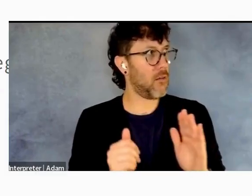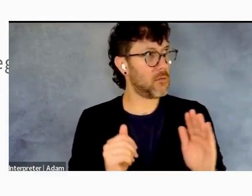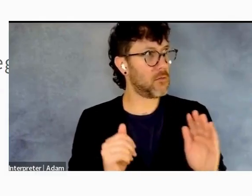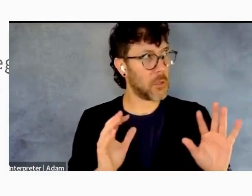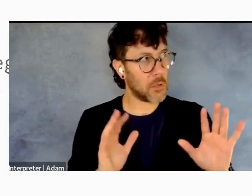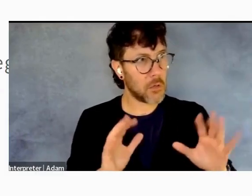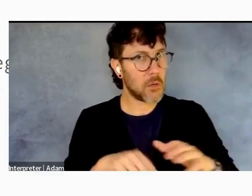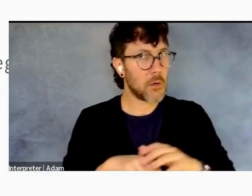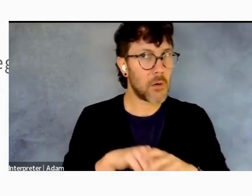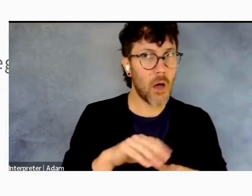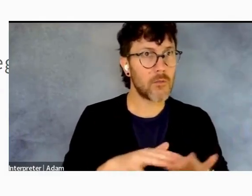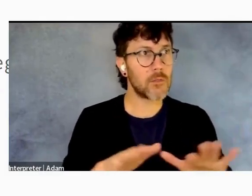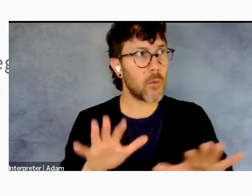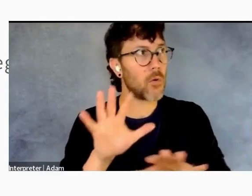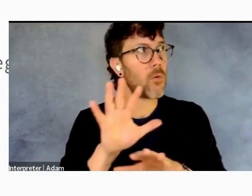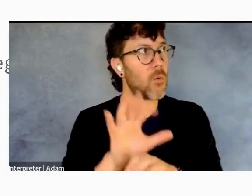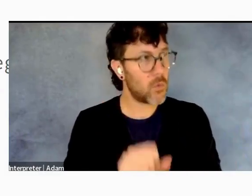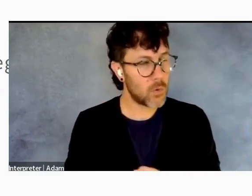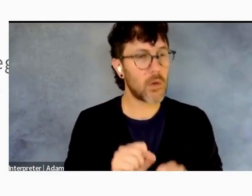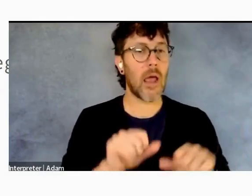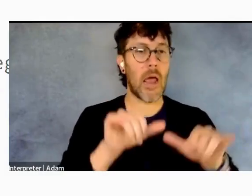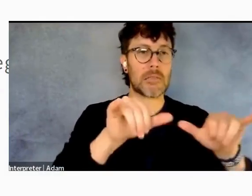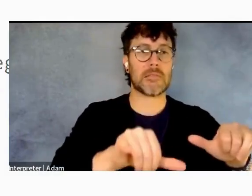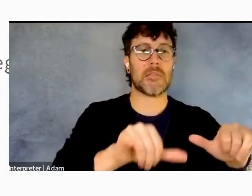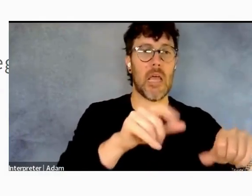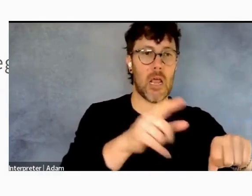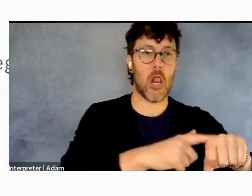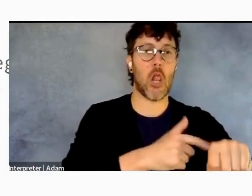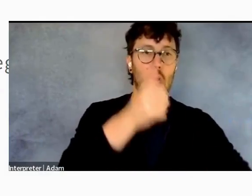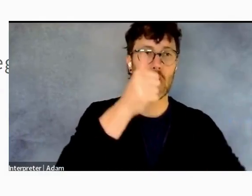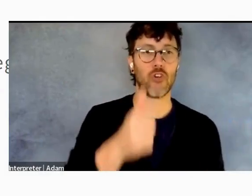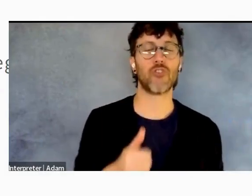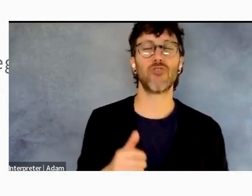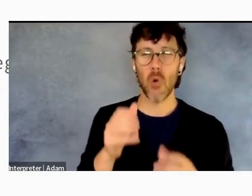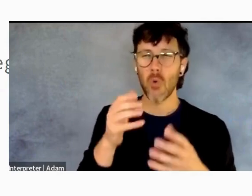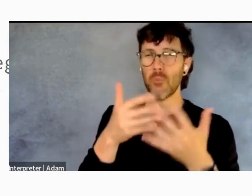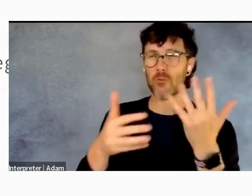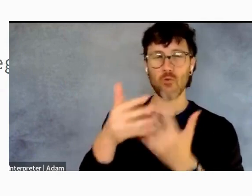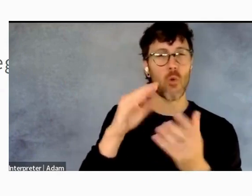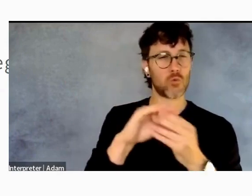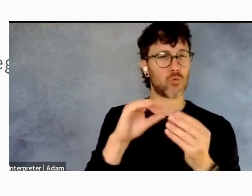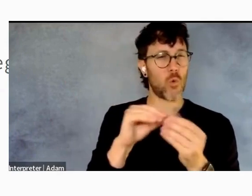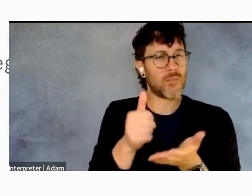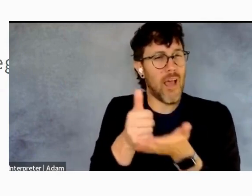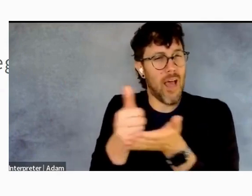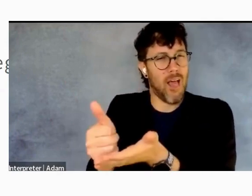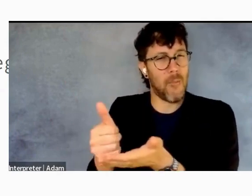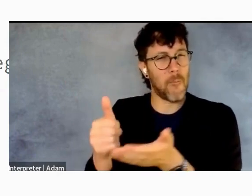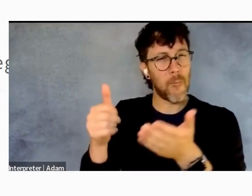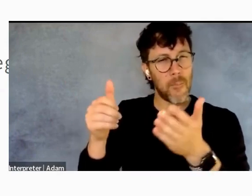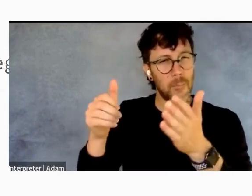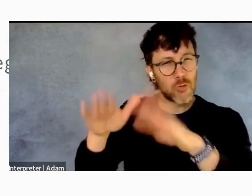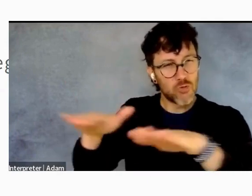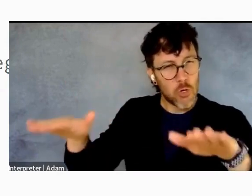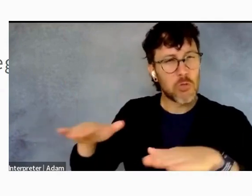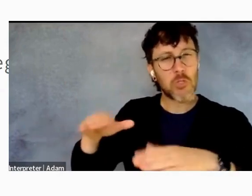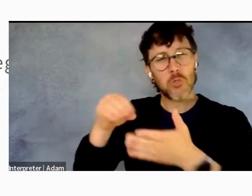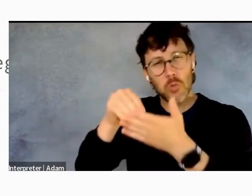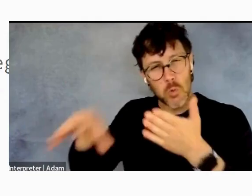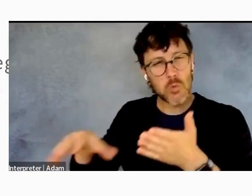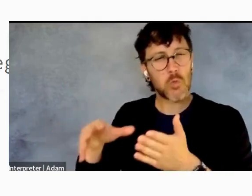longer. So social stories help our students and our children anticipate what's going to happen at the